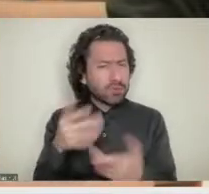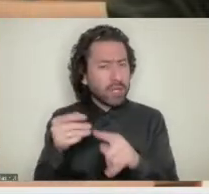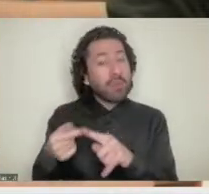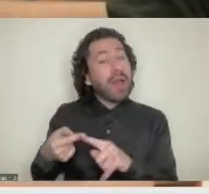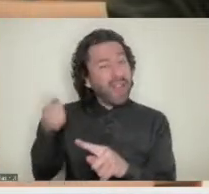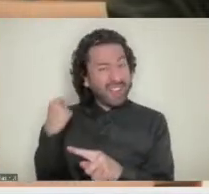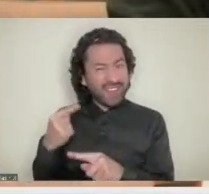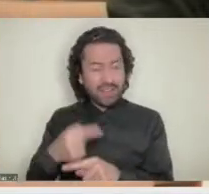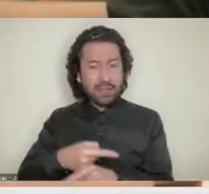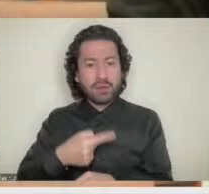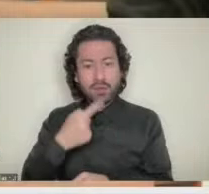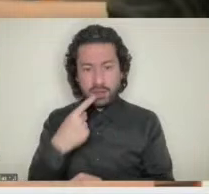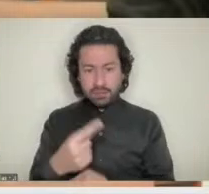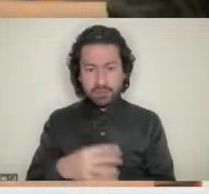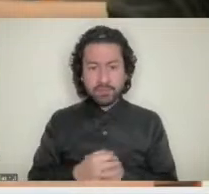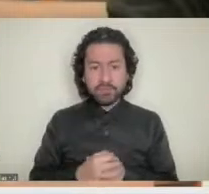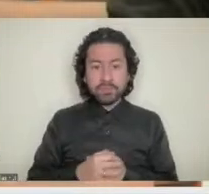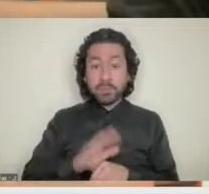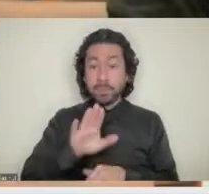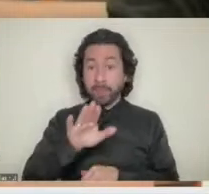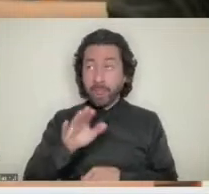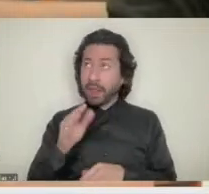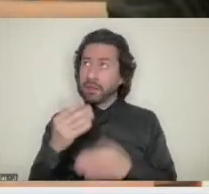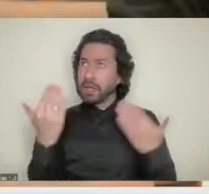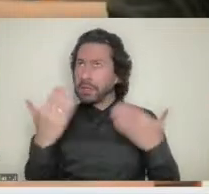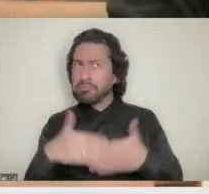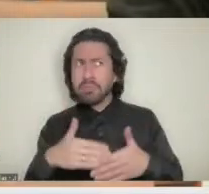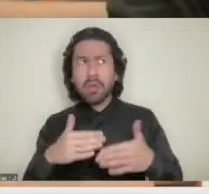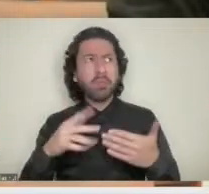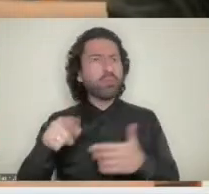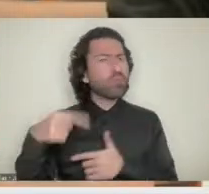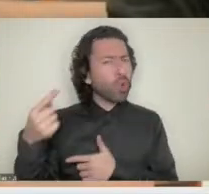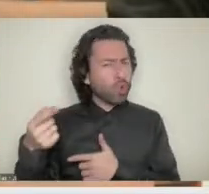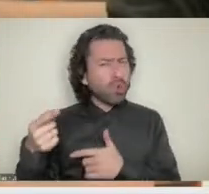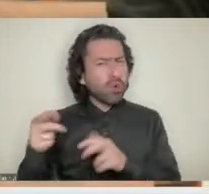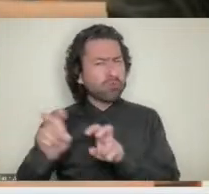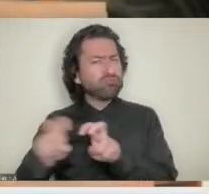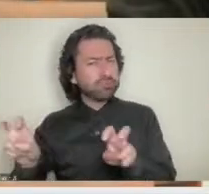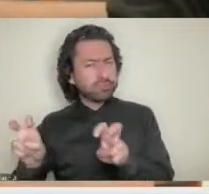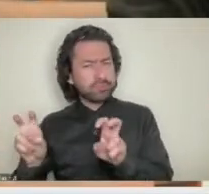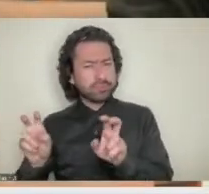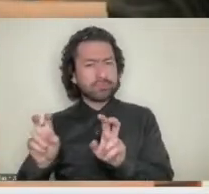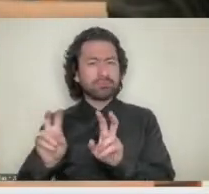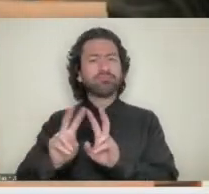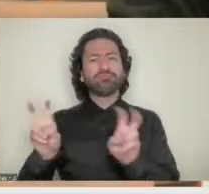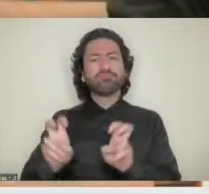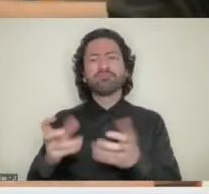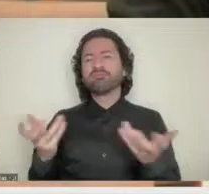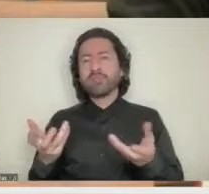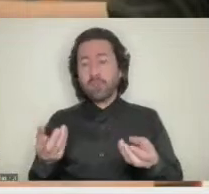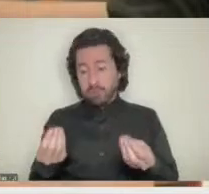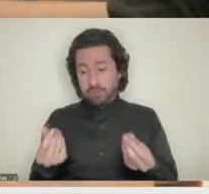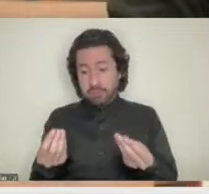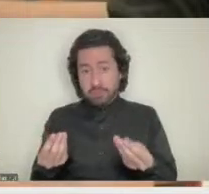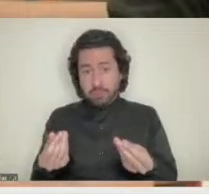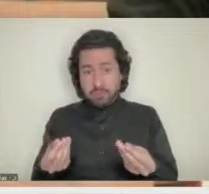Now, it's why tomorrow we're going to have a specific panel to address